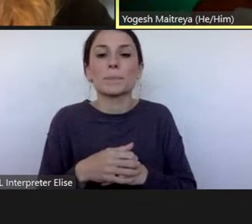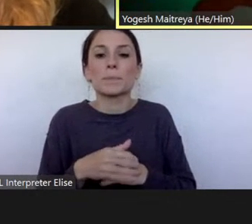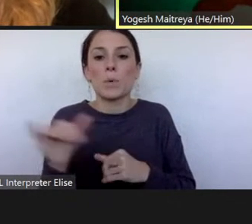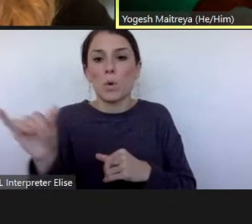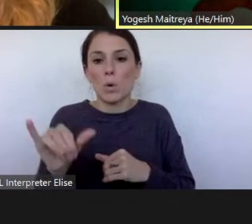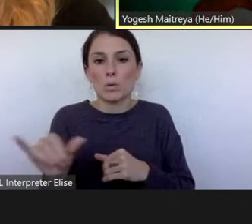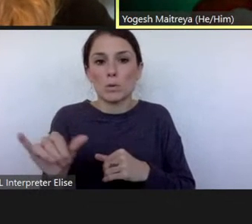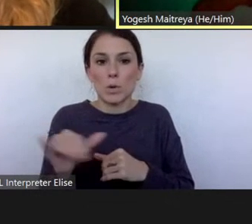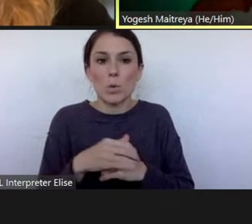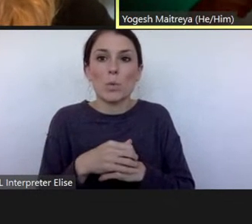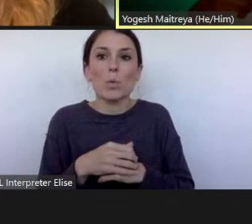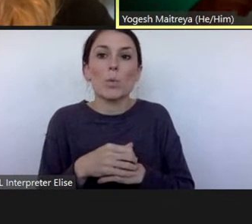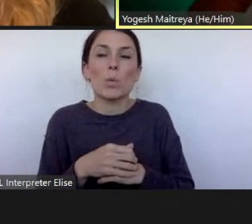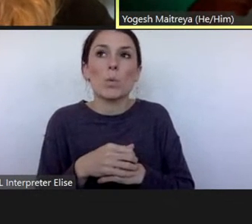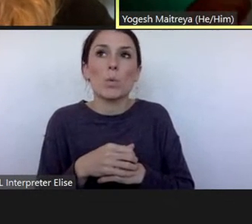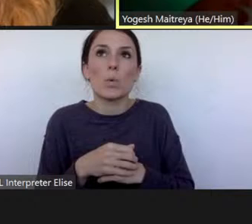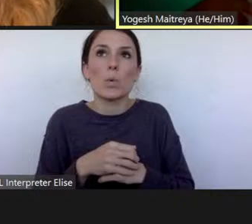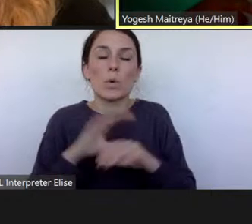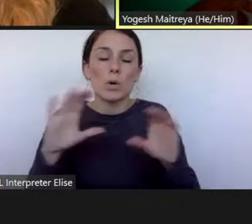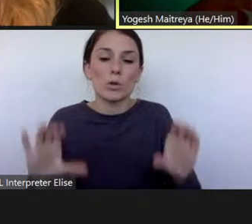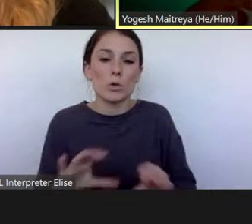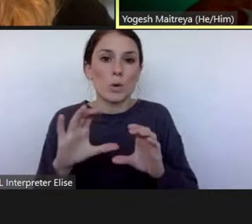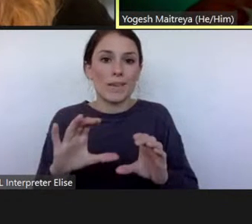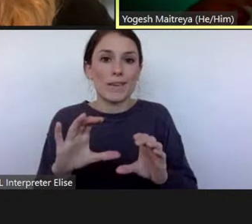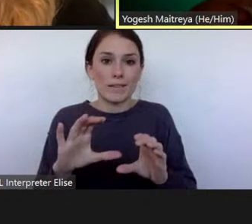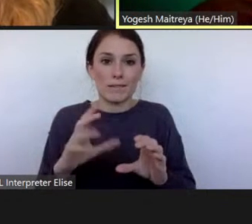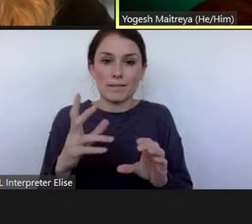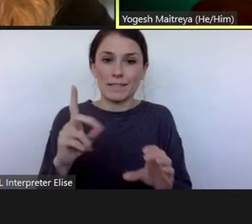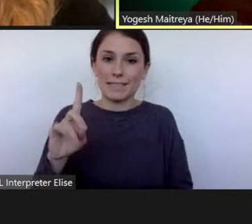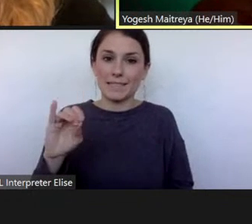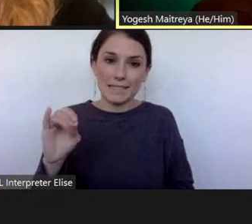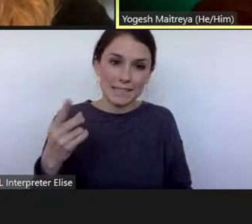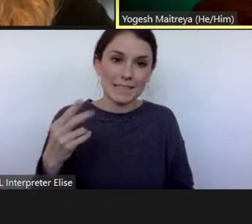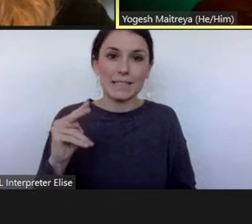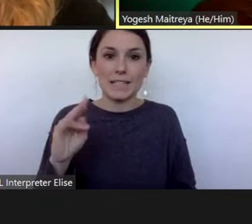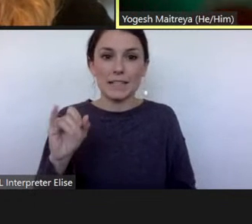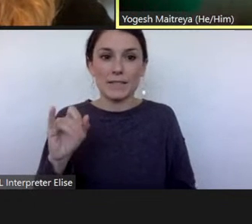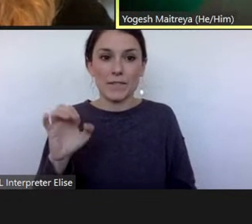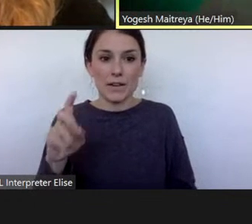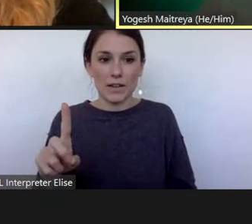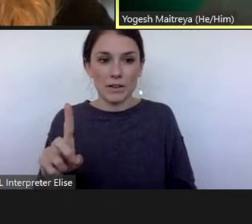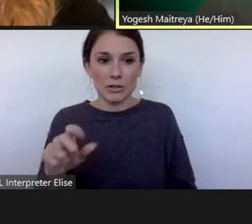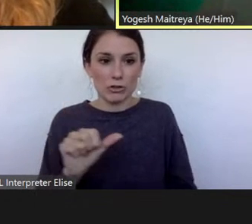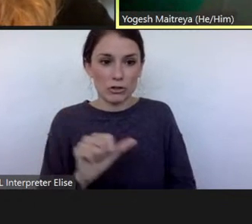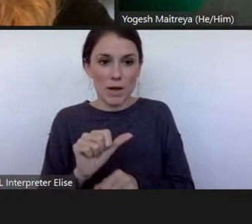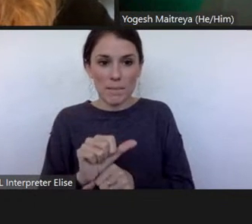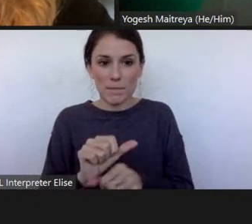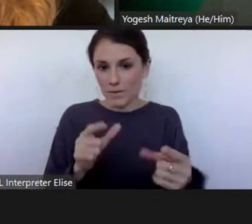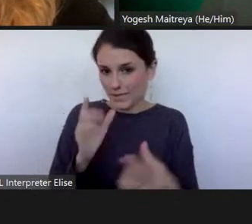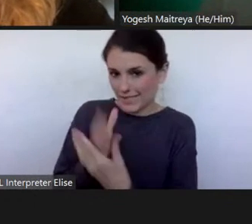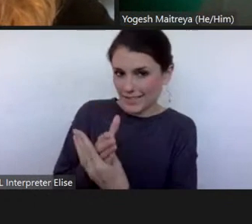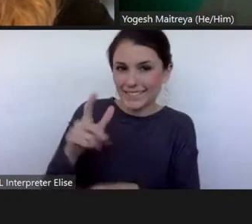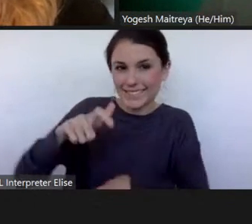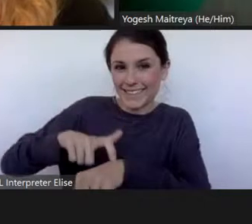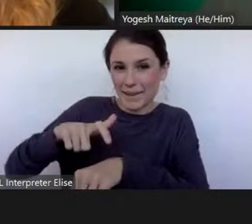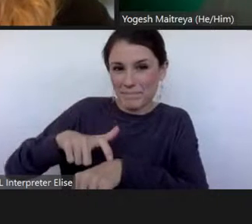also doing a dignified job. So we Yogesh, were, yeah. it's